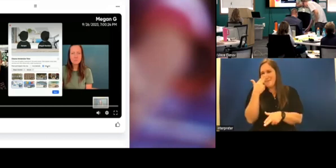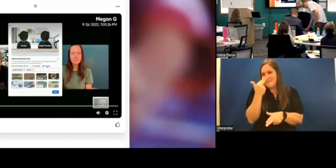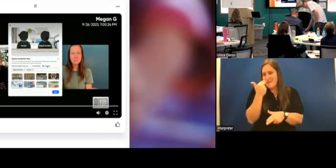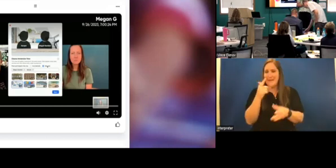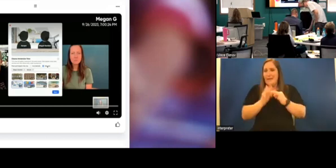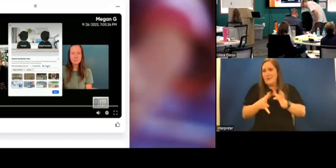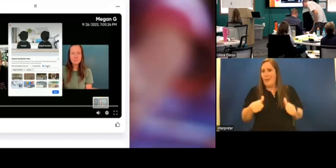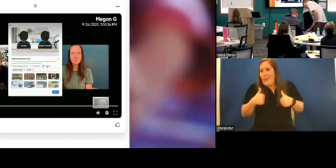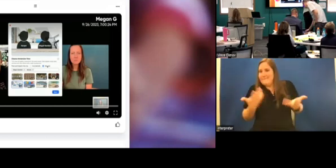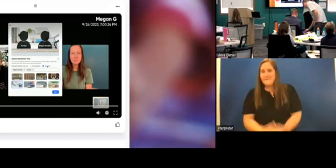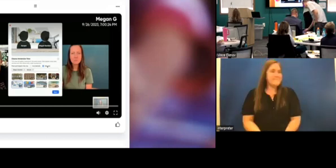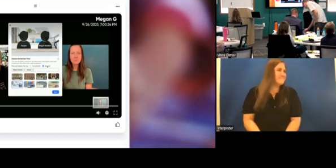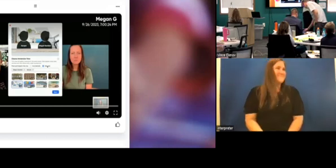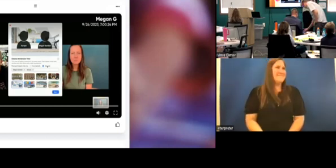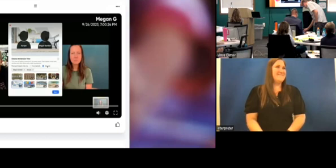we can't show you.